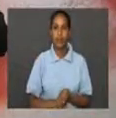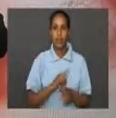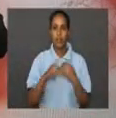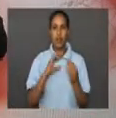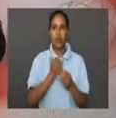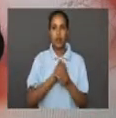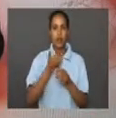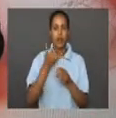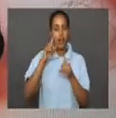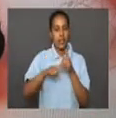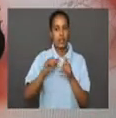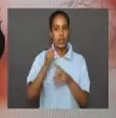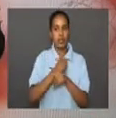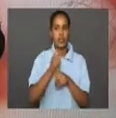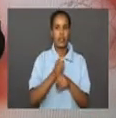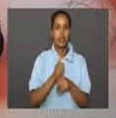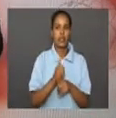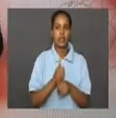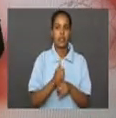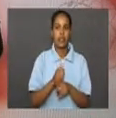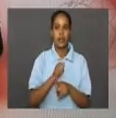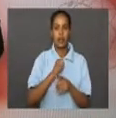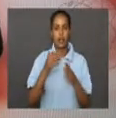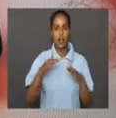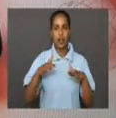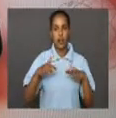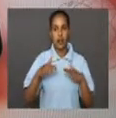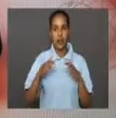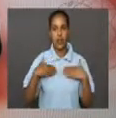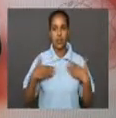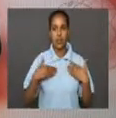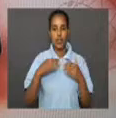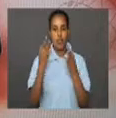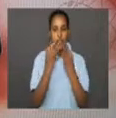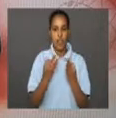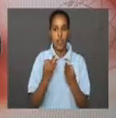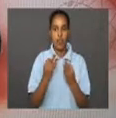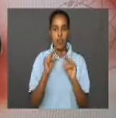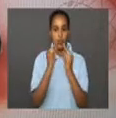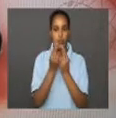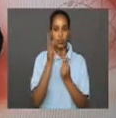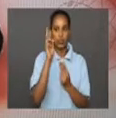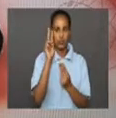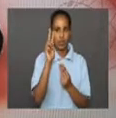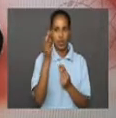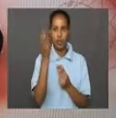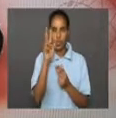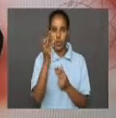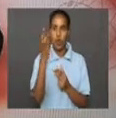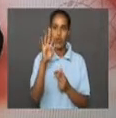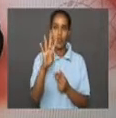For our last activity, students, I would like you to form groups of 3 or